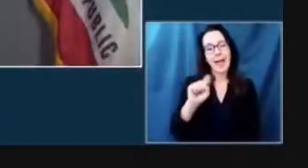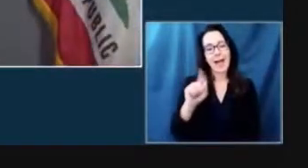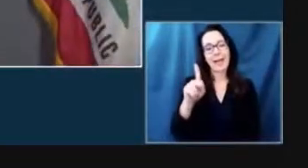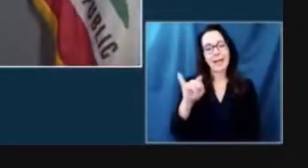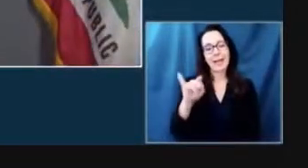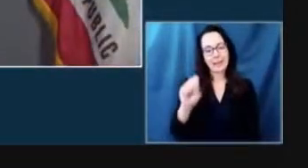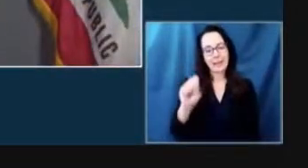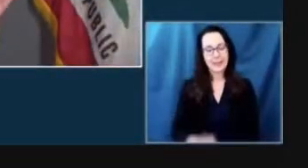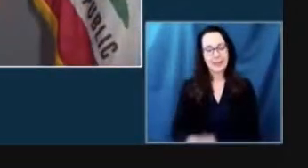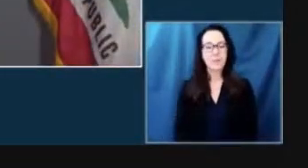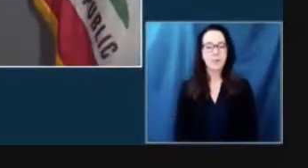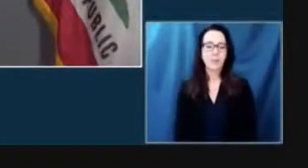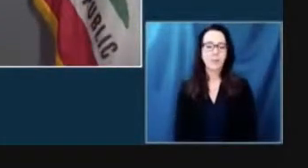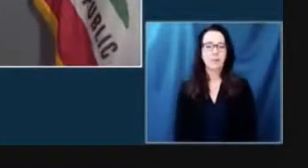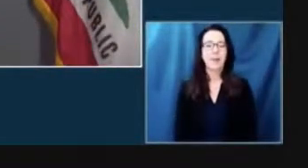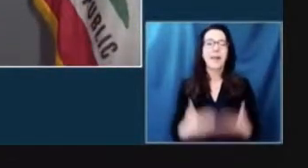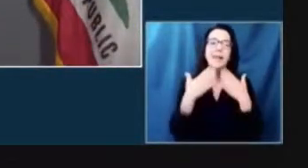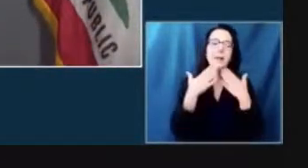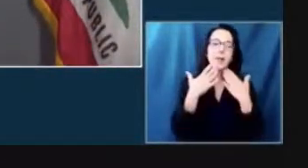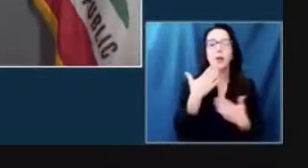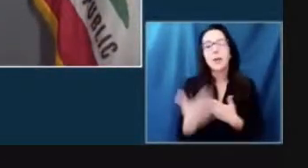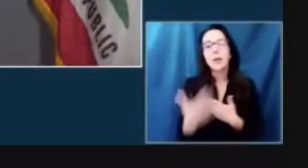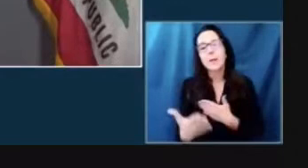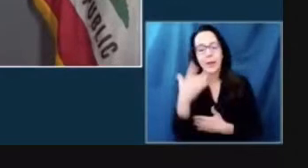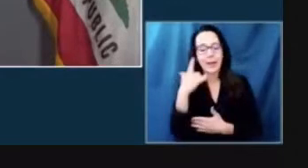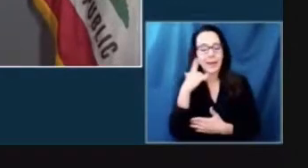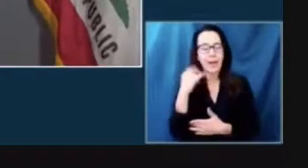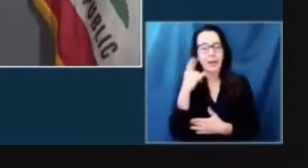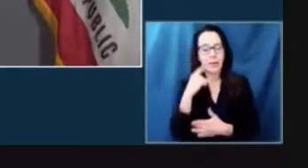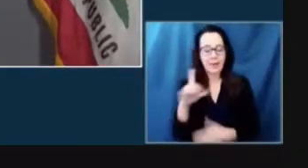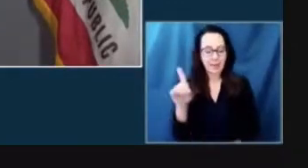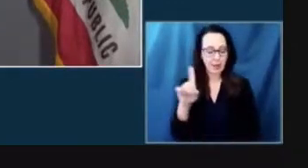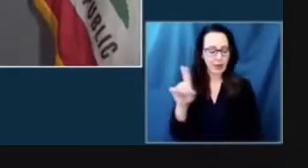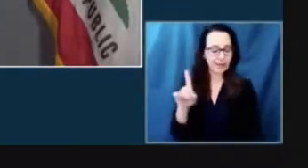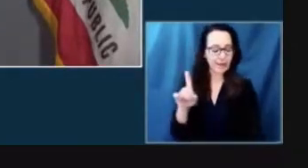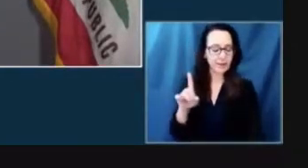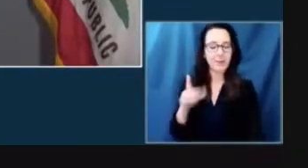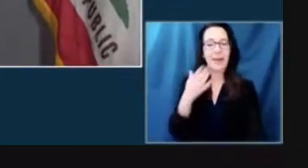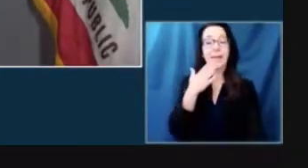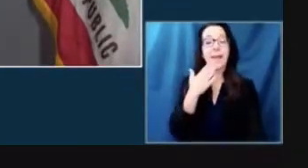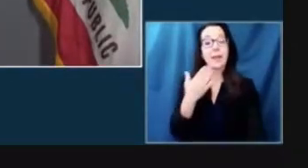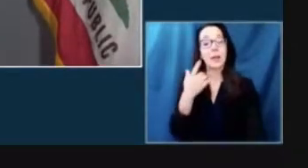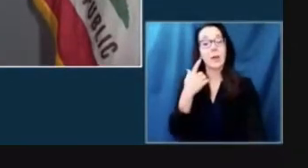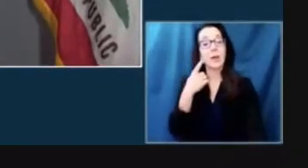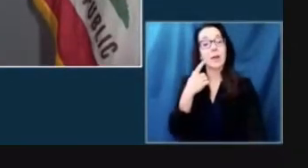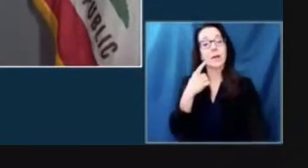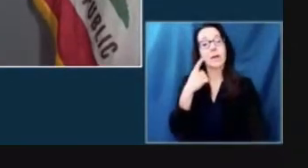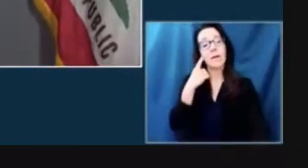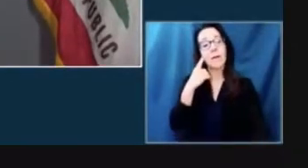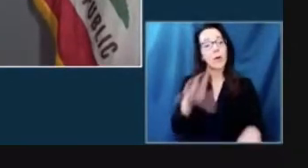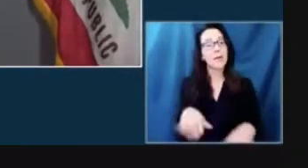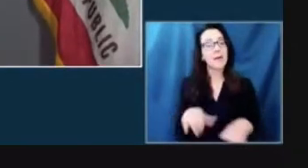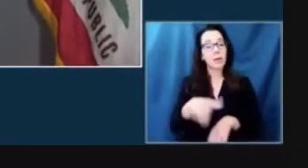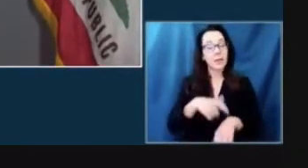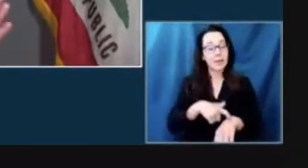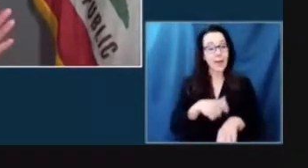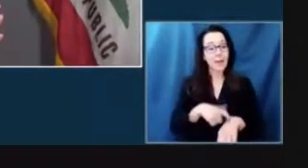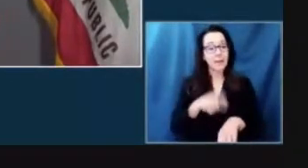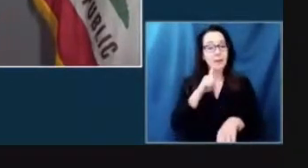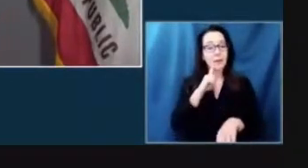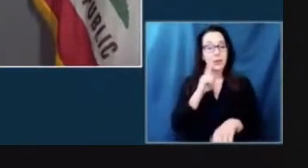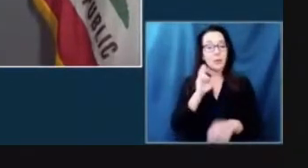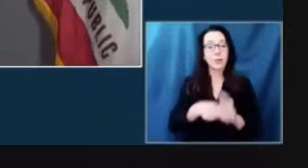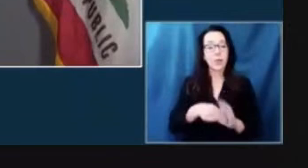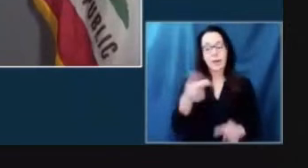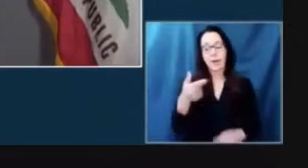Well, thank you and good morning, California Democrats. Thank you for taking your time to join with grassroots activists from all